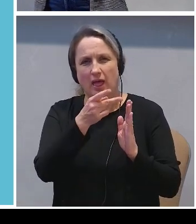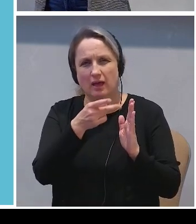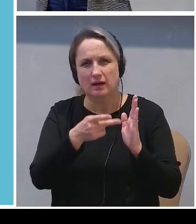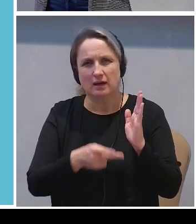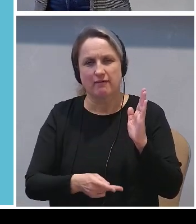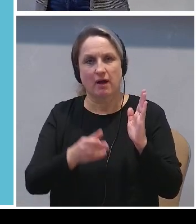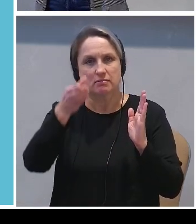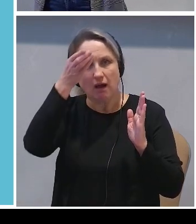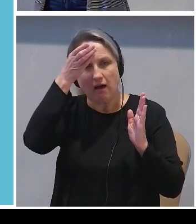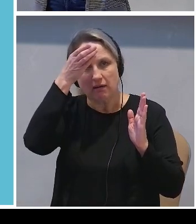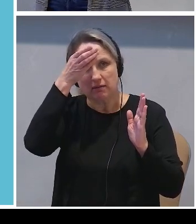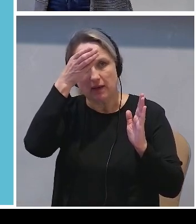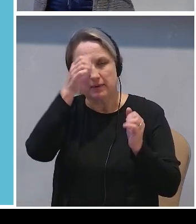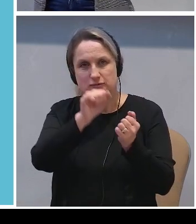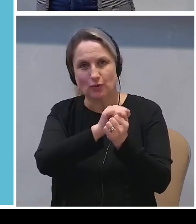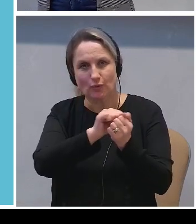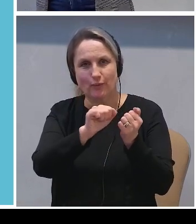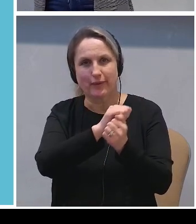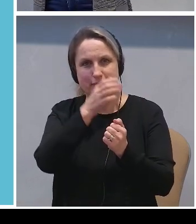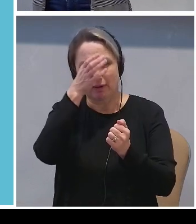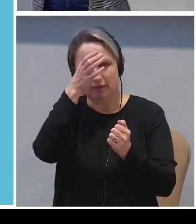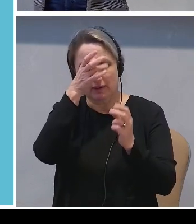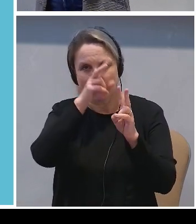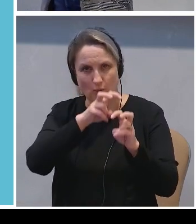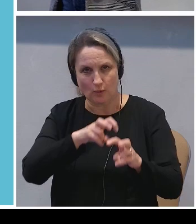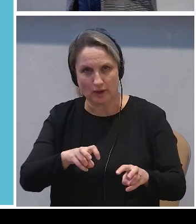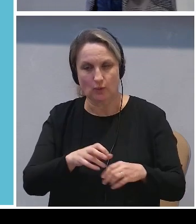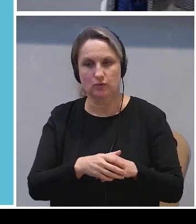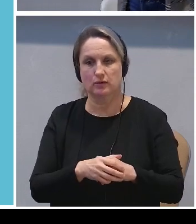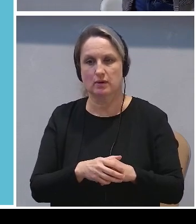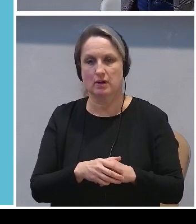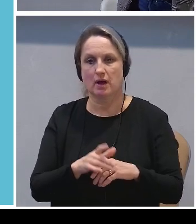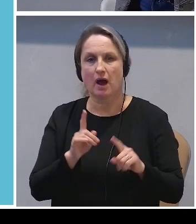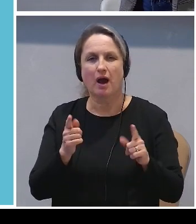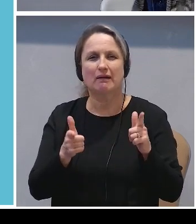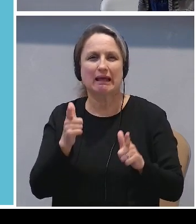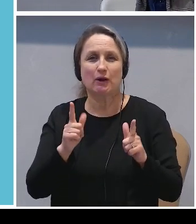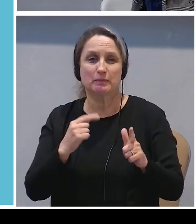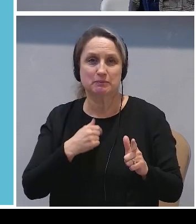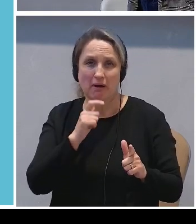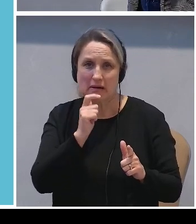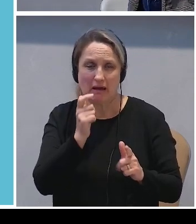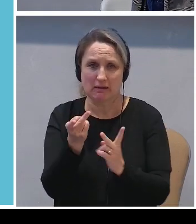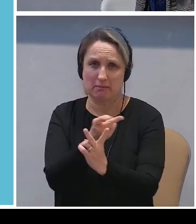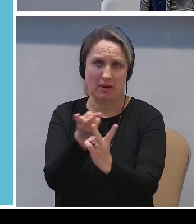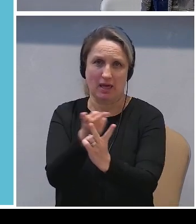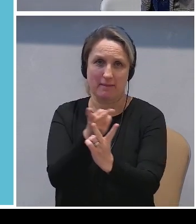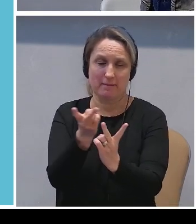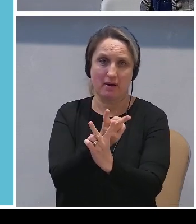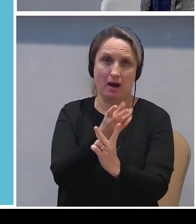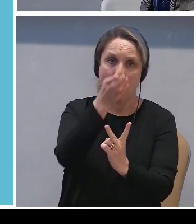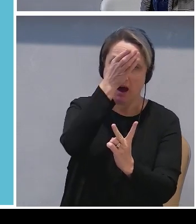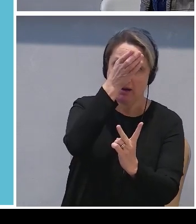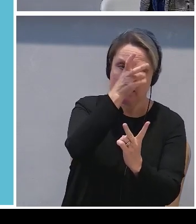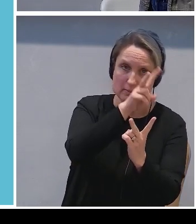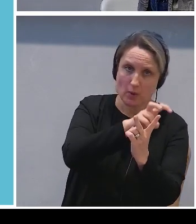are actually common to academic and non-academic trials, commercial trials too. In the left, all non-industry sponsored trials